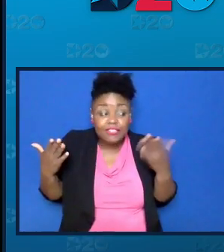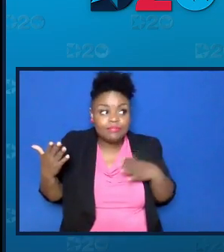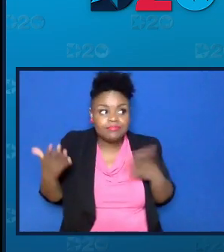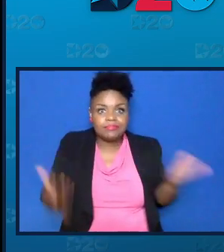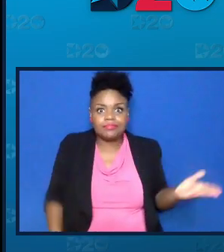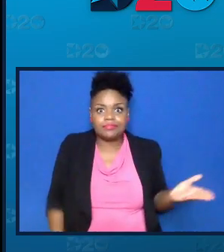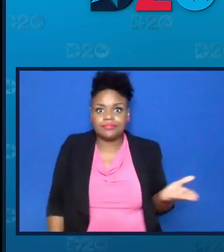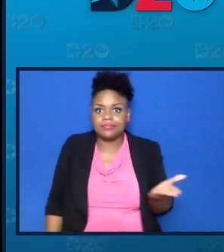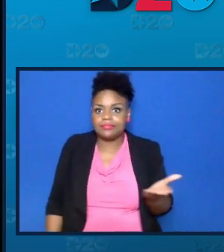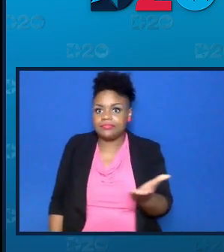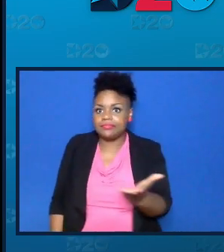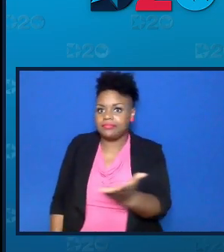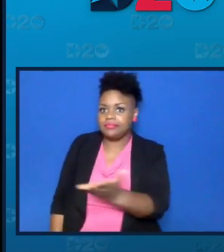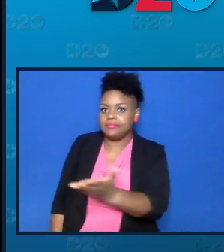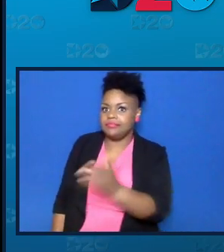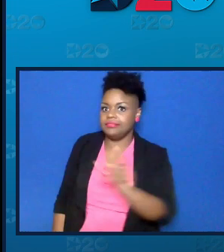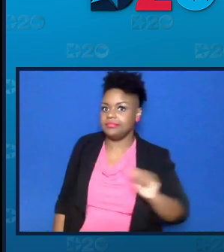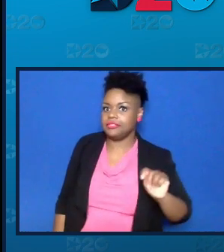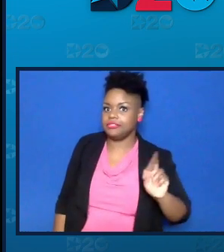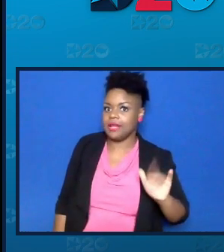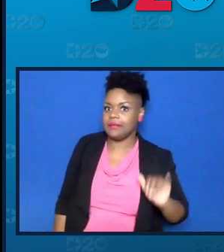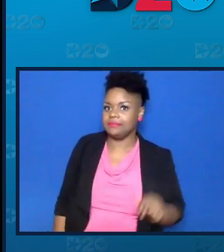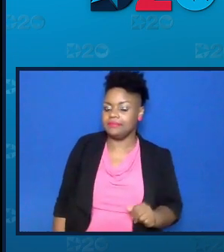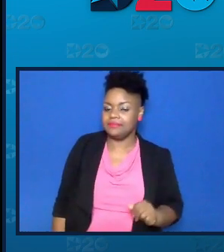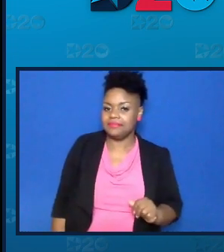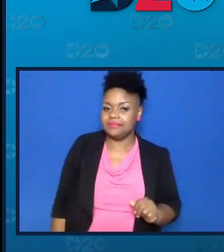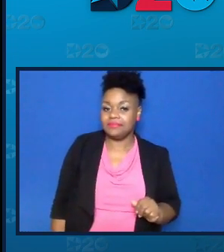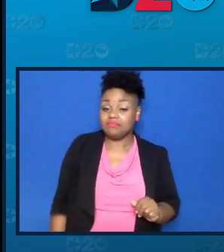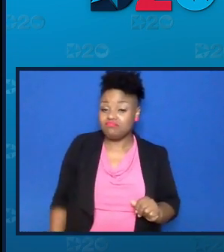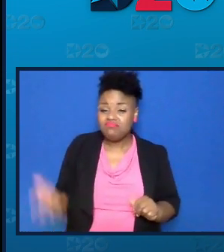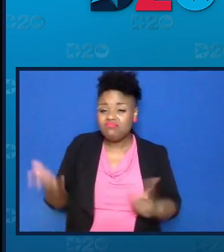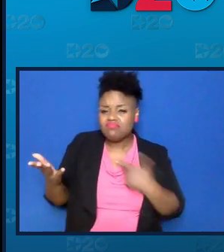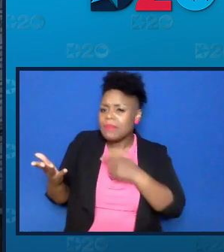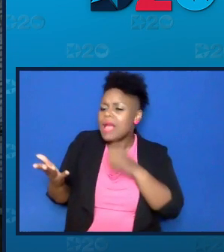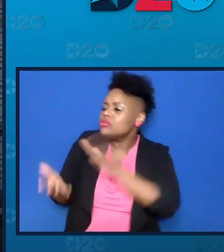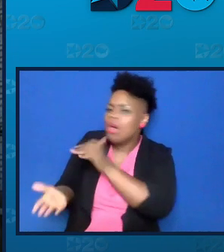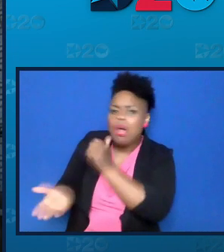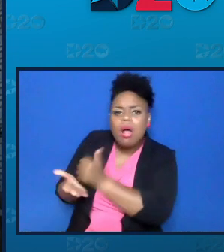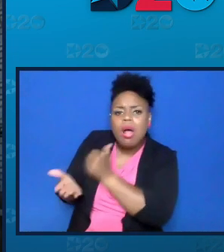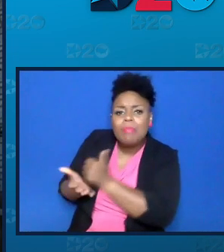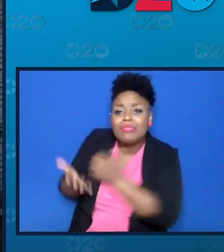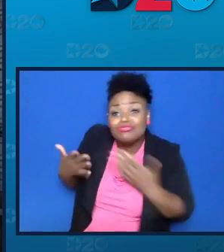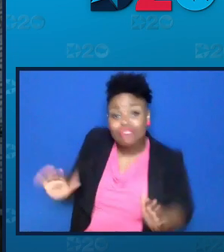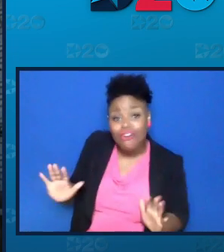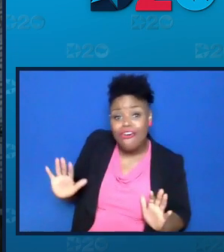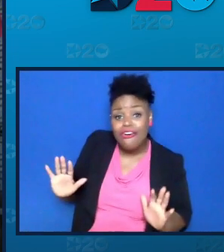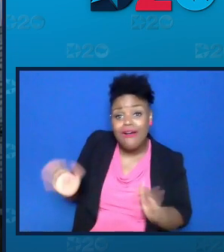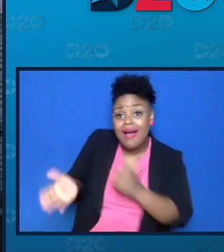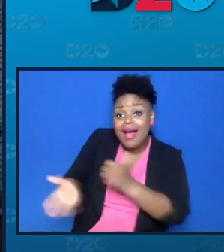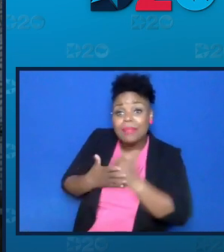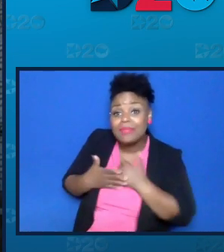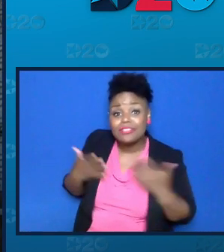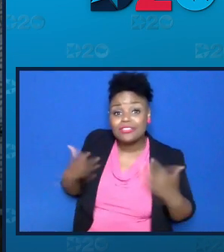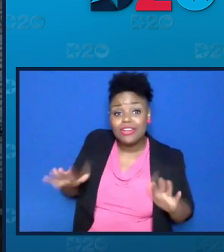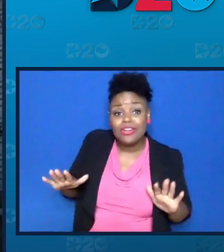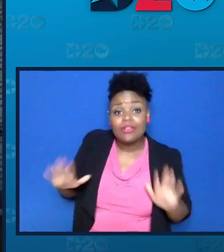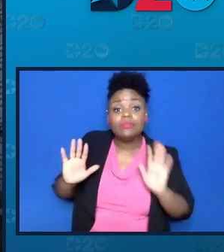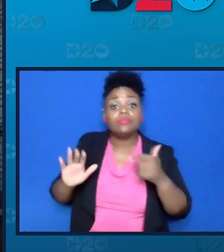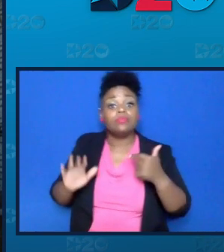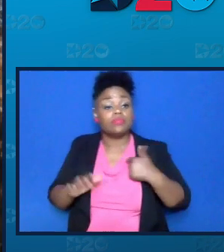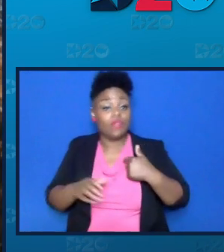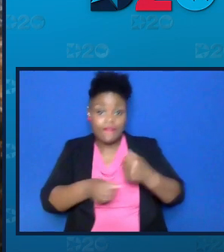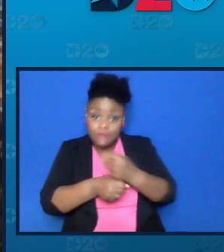That's all I can ask. Just look, if you like what you see, help me out. If not, vote for the other fellow. Look me over if you would. You know, we'd have a coffee and we'd come out of that, we'd have five more